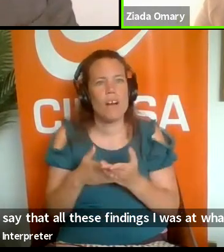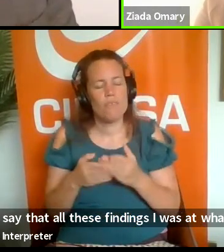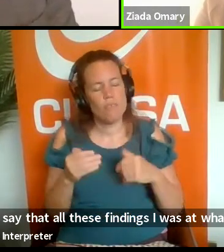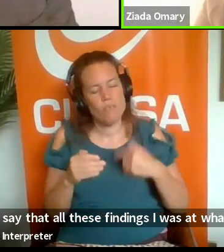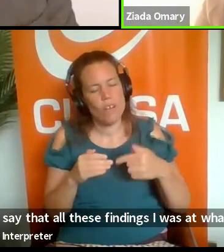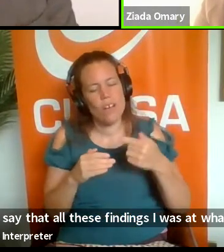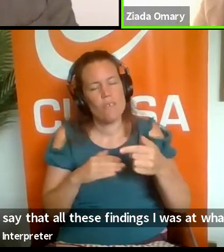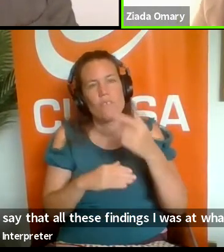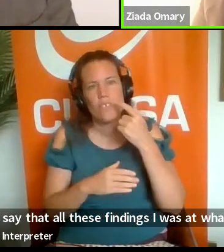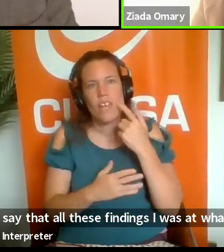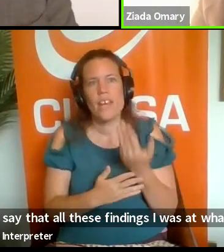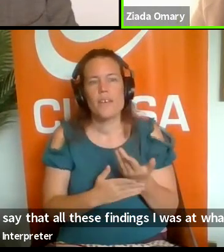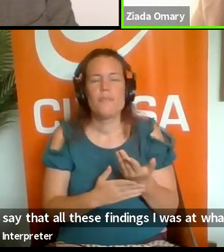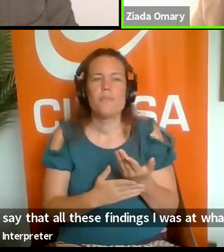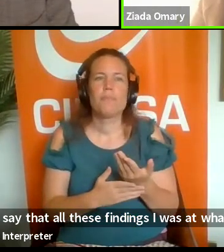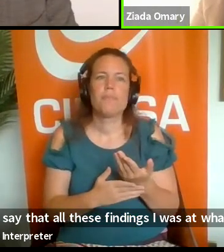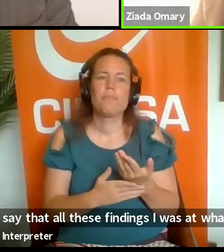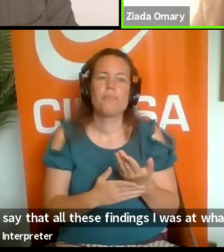and